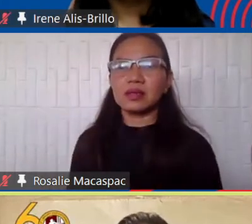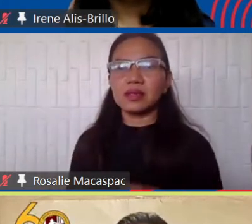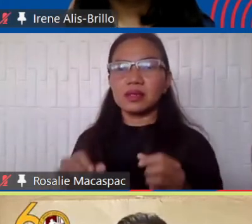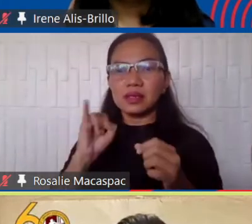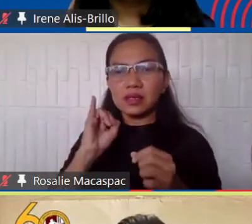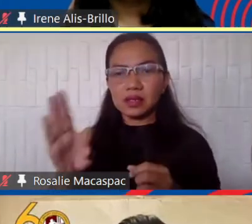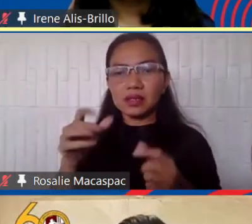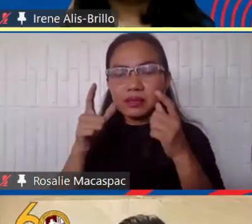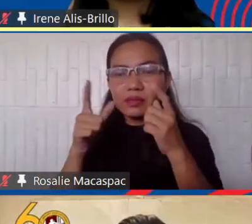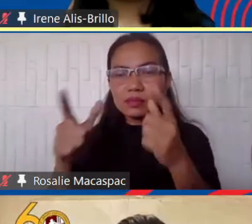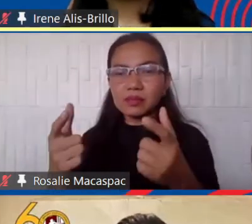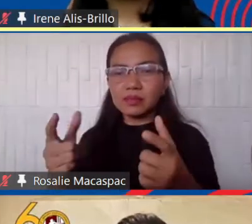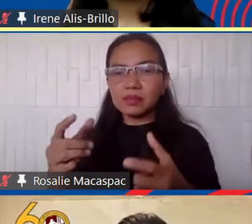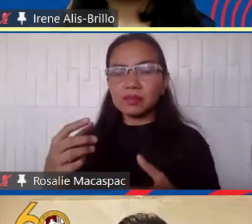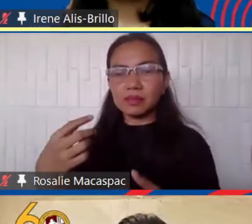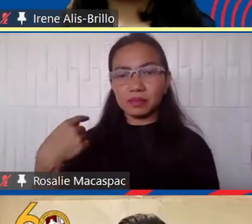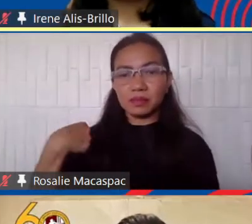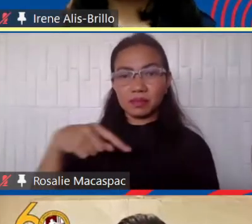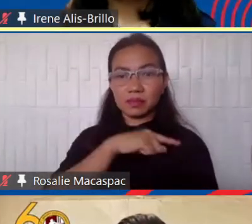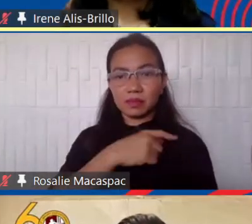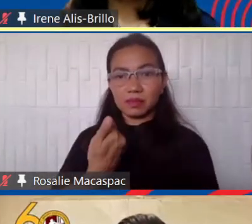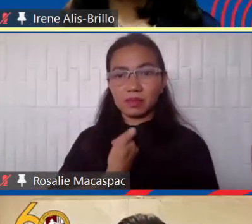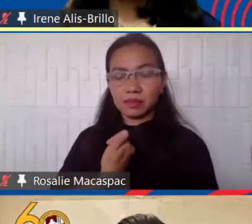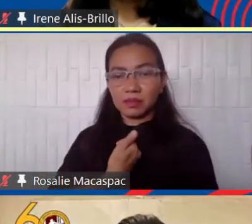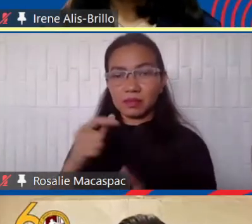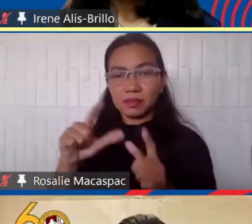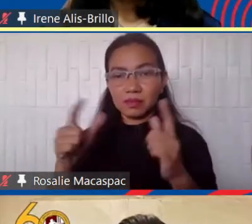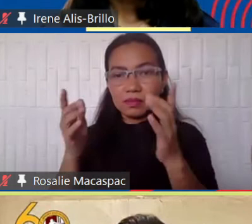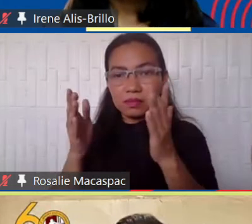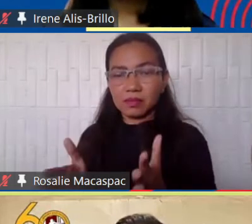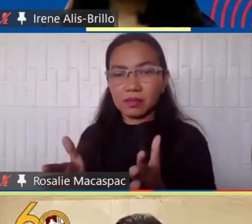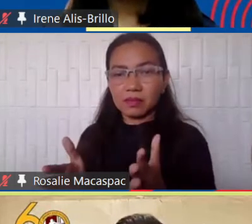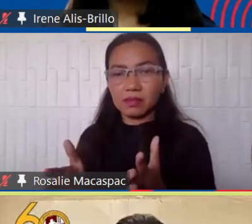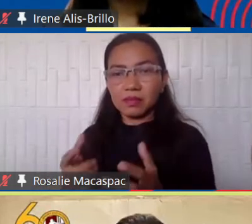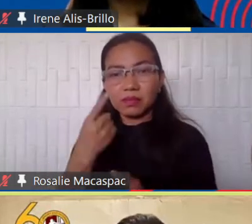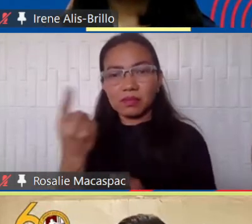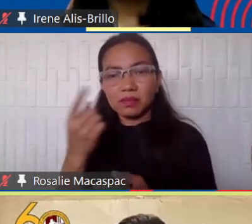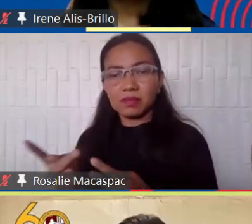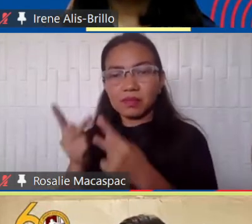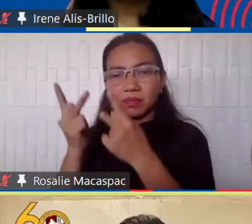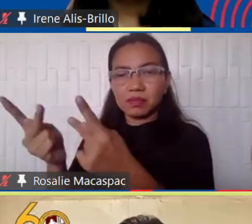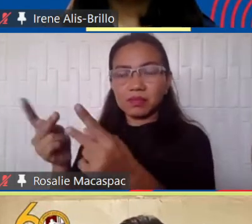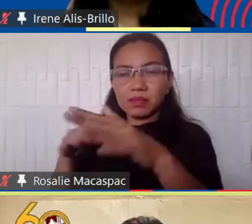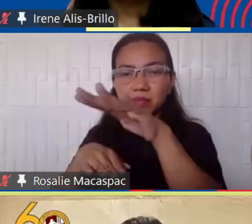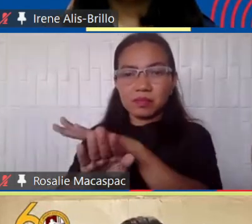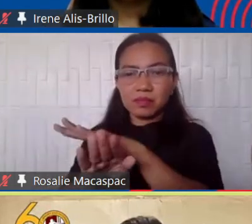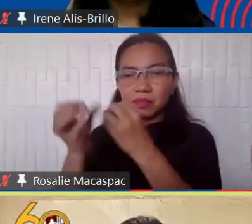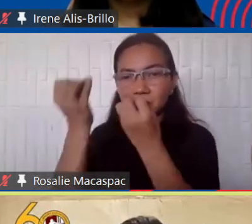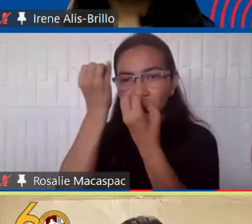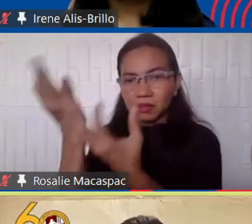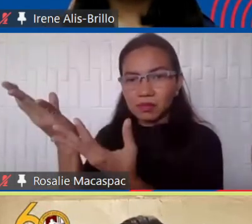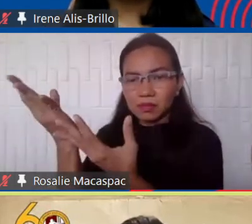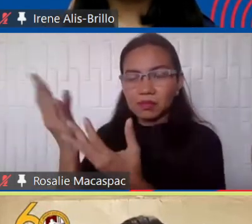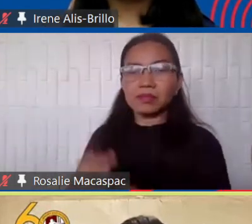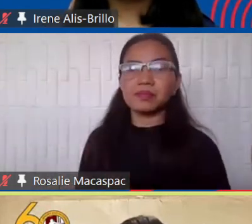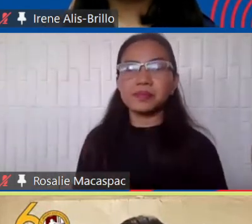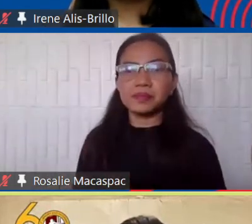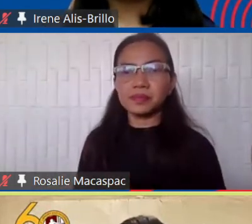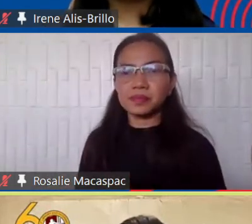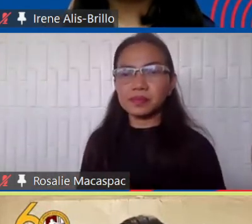at ourselves as librarians, that we only provide access to information, then